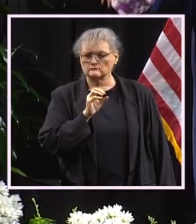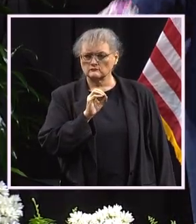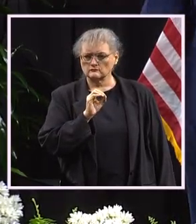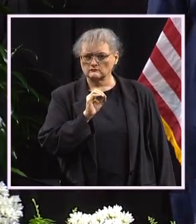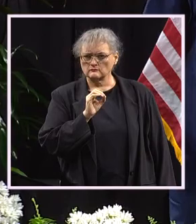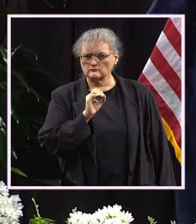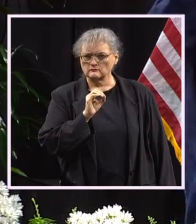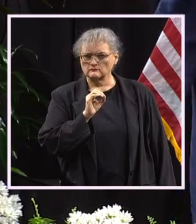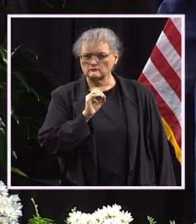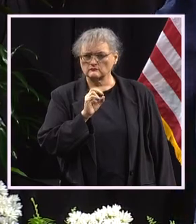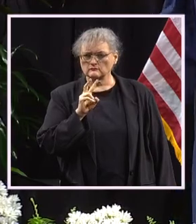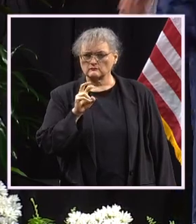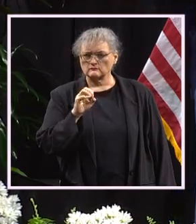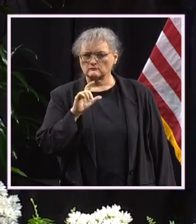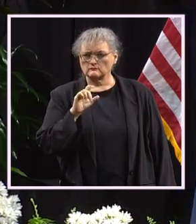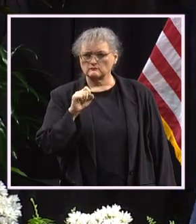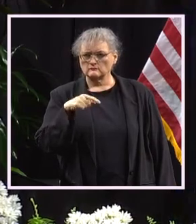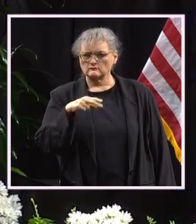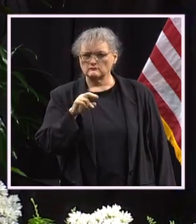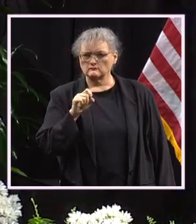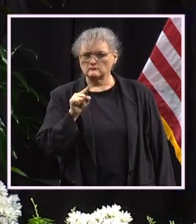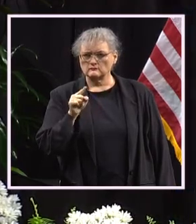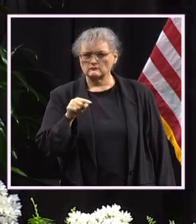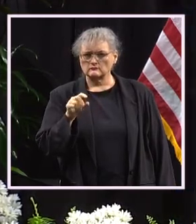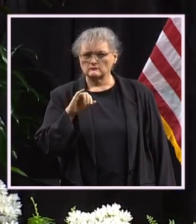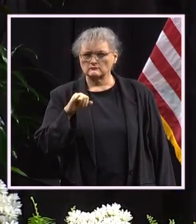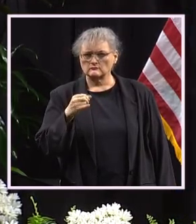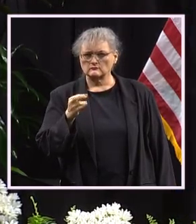Juan F. Velasquez Jr.